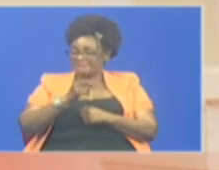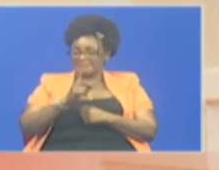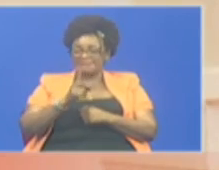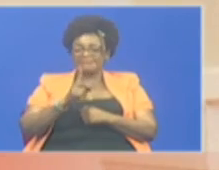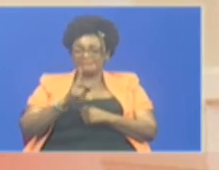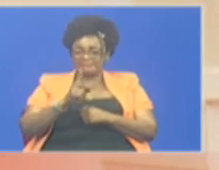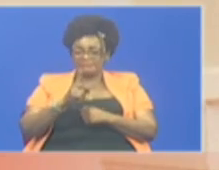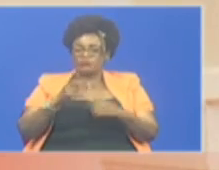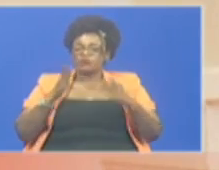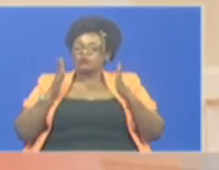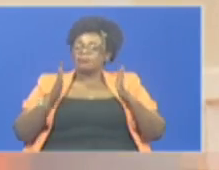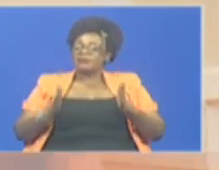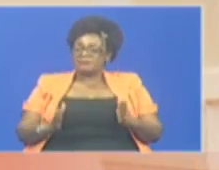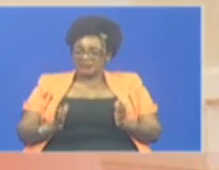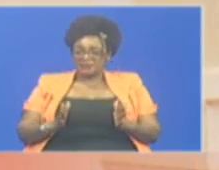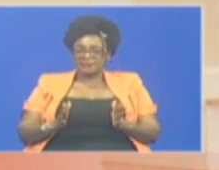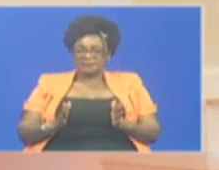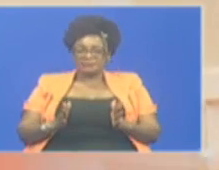human beings.